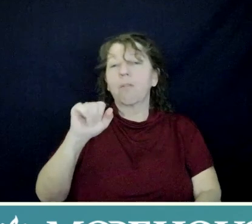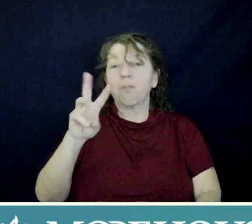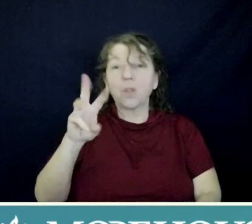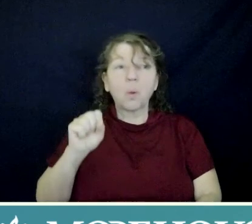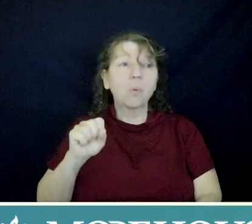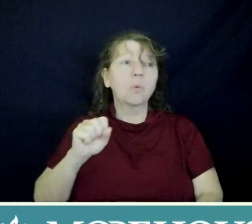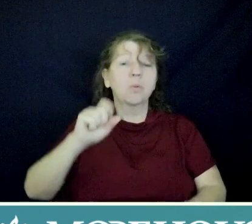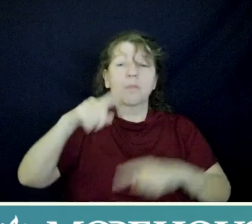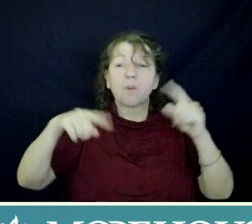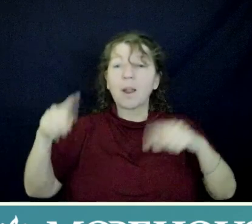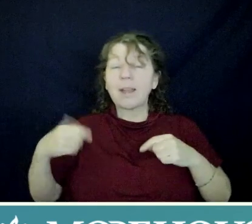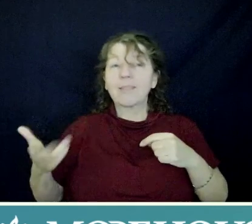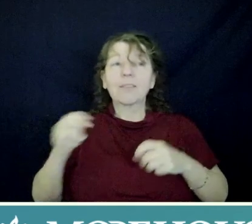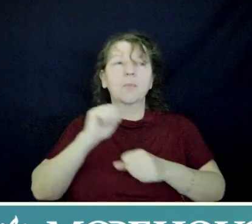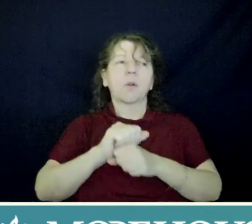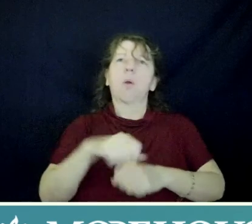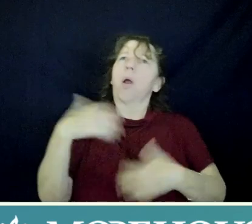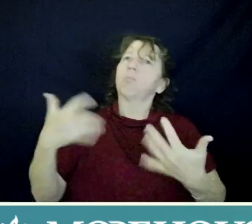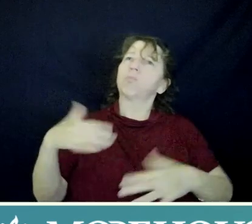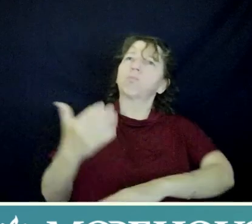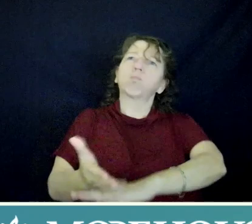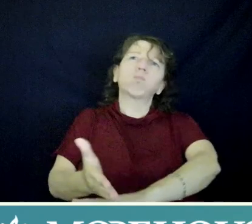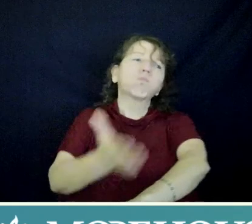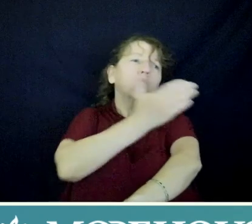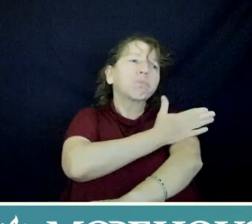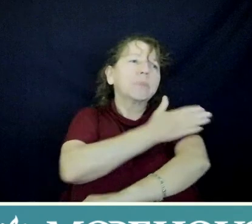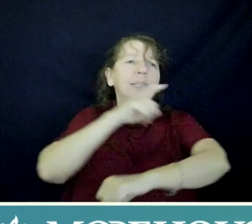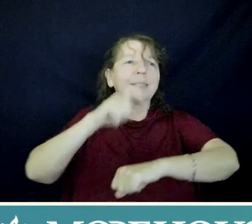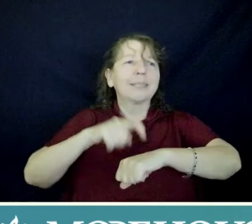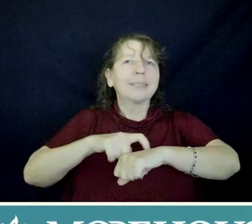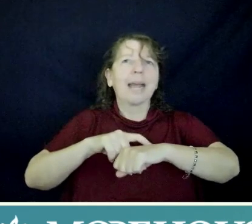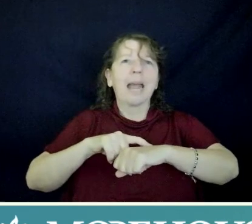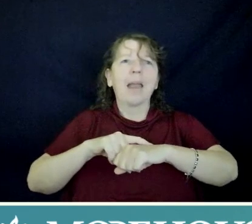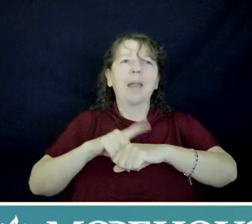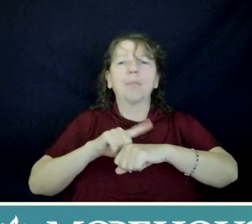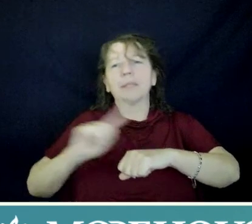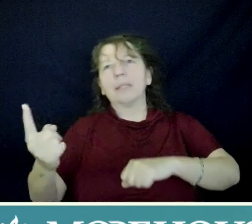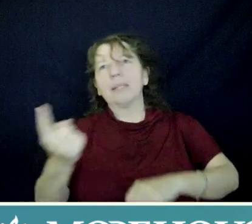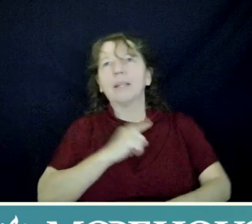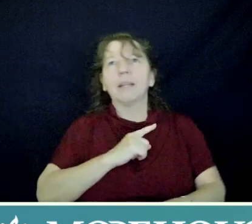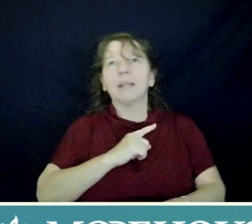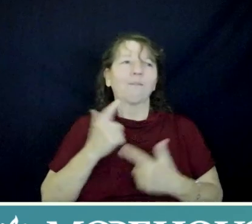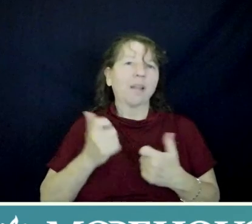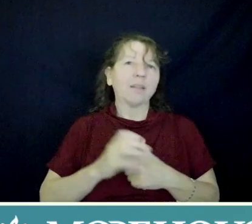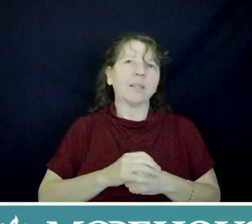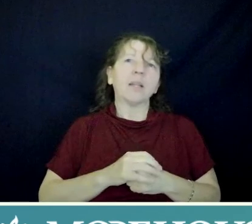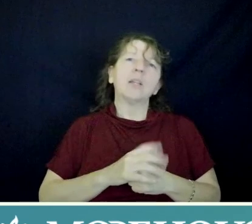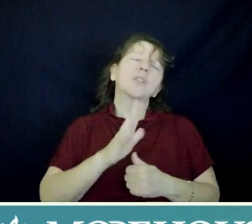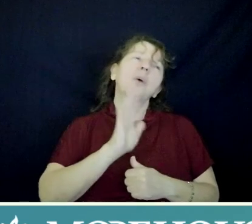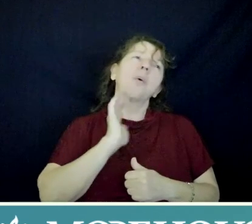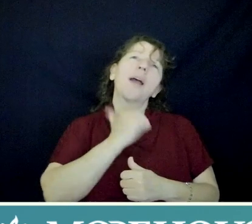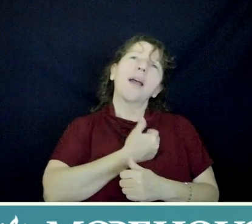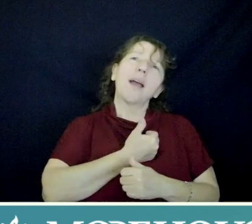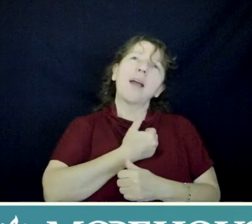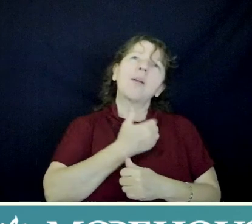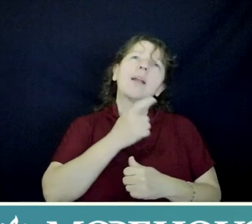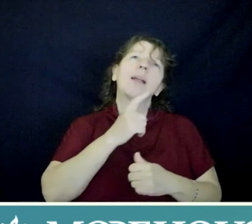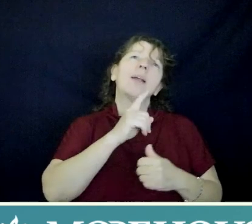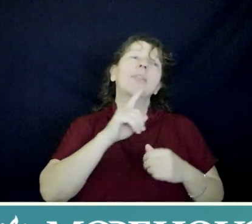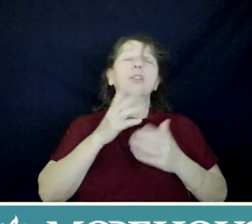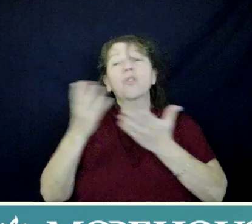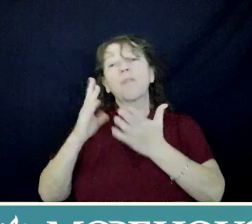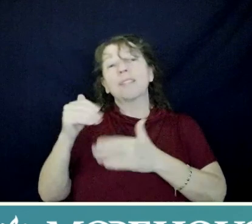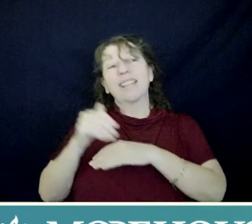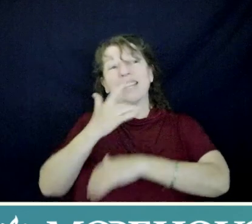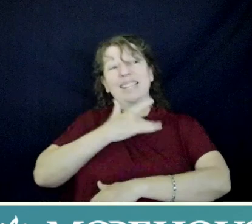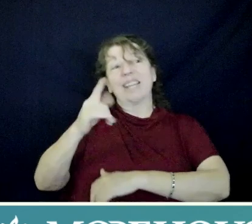we've made great strides in reducing the turnaround time. So for the main services that clients typically go to the hospital for,